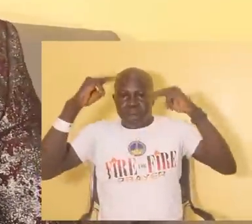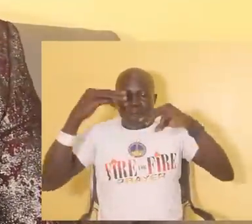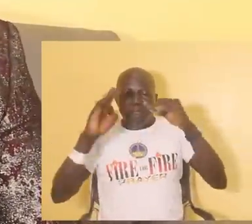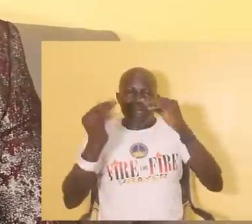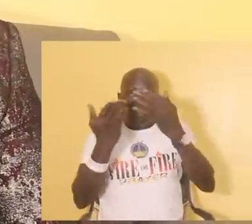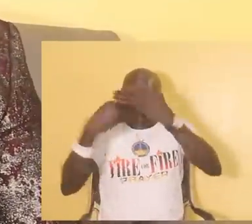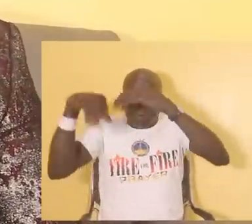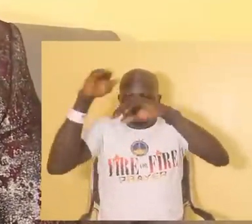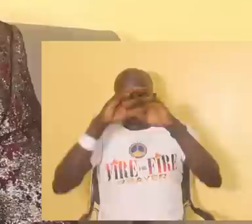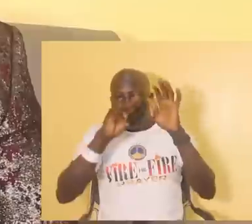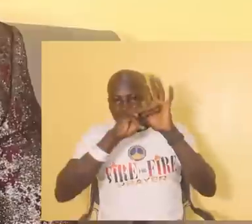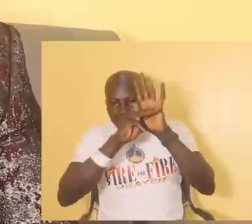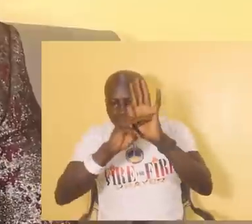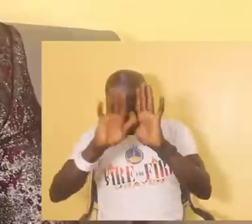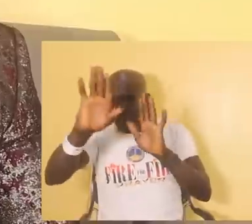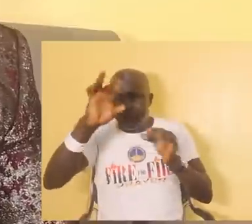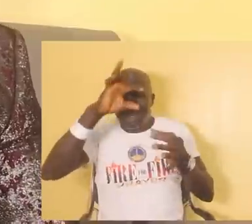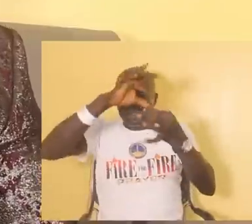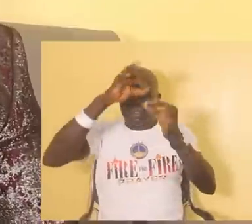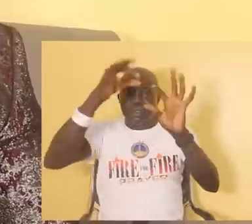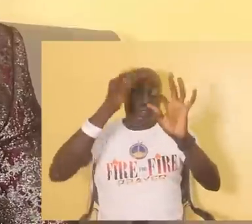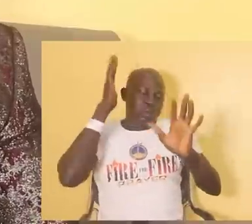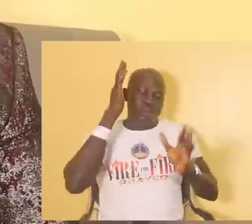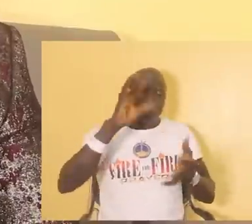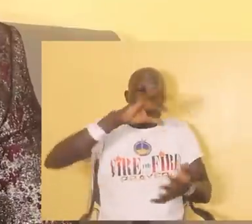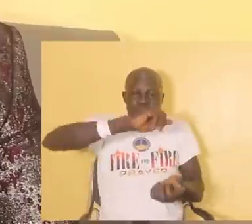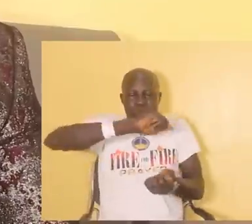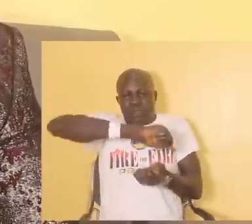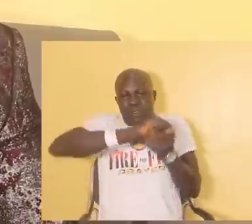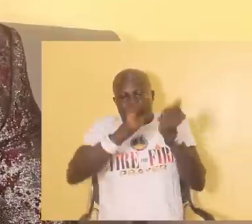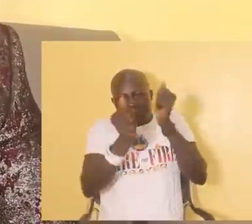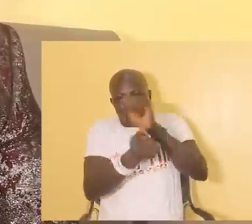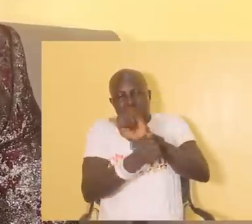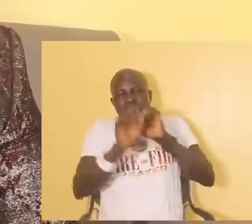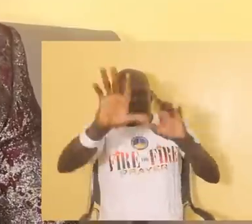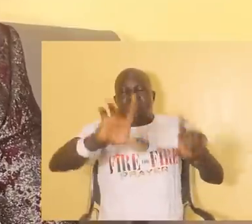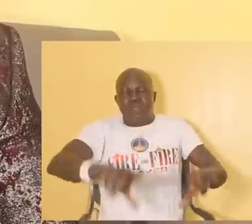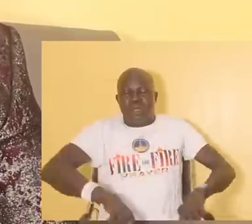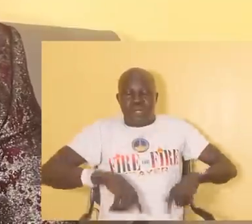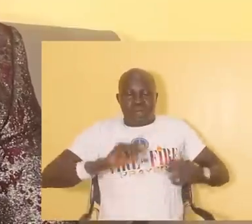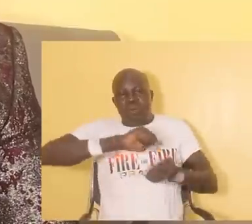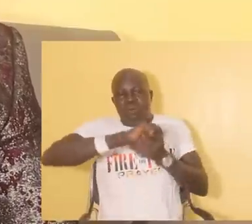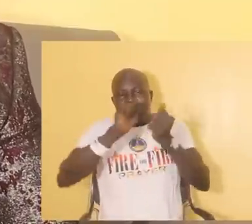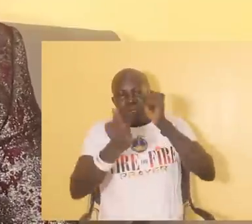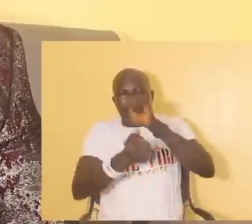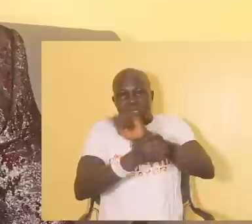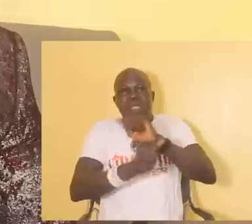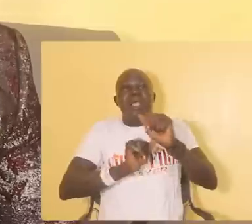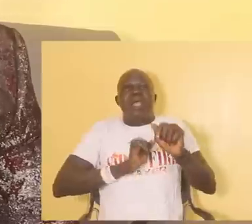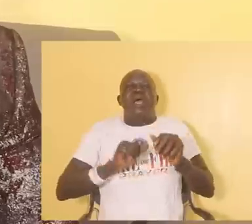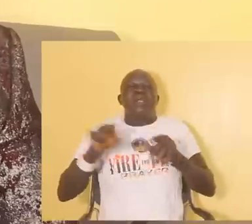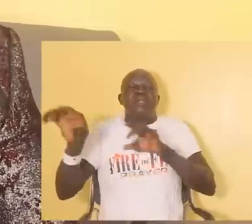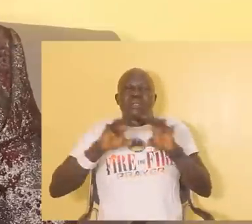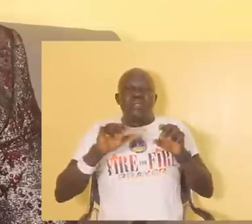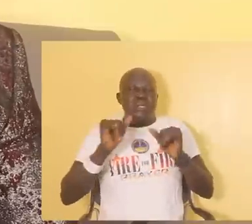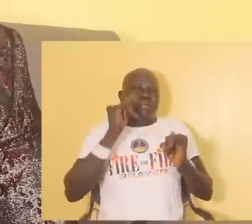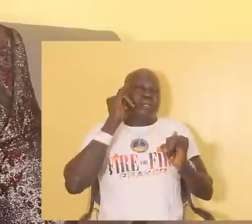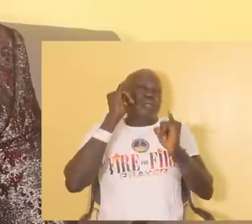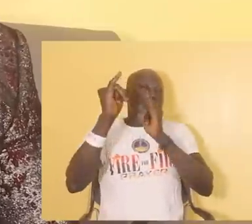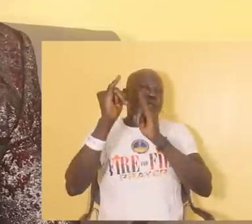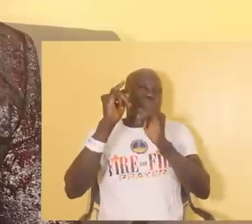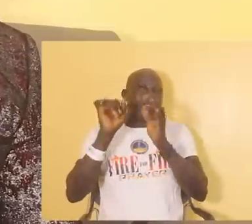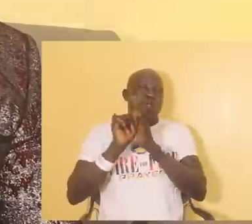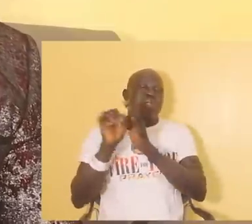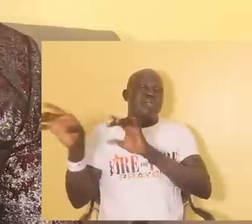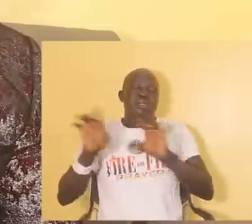dew of heaven manifests, story ma change. Your story will change. Bene o ma change. It will change. O so ni pa itin saki se. I talk about the